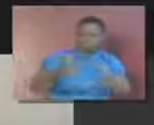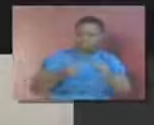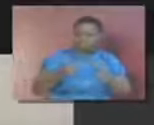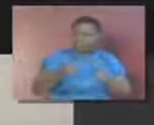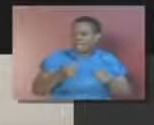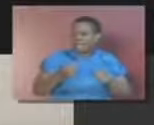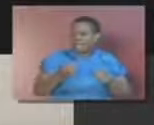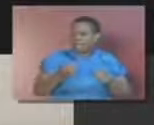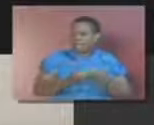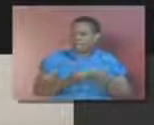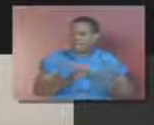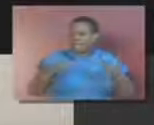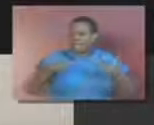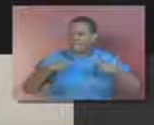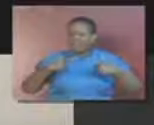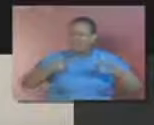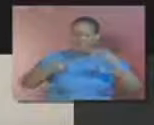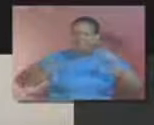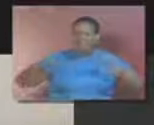information on that?